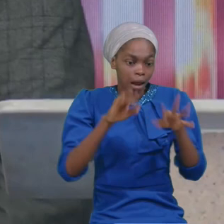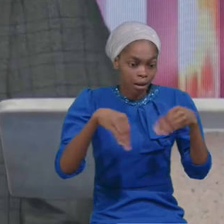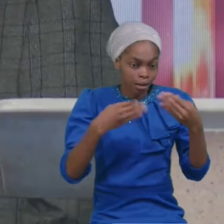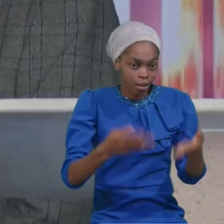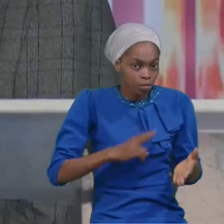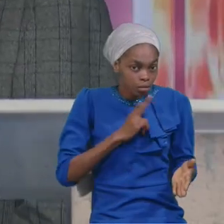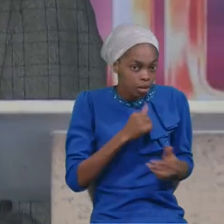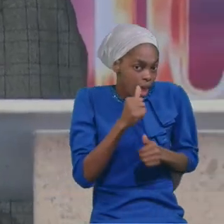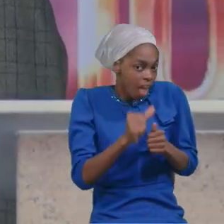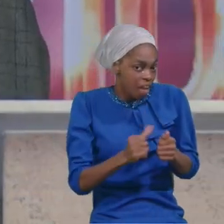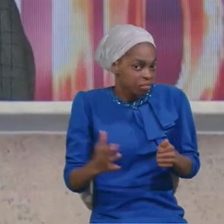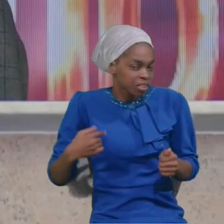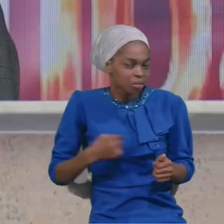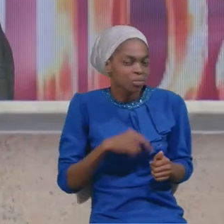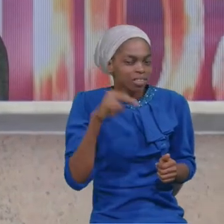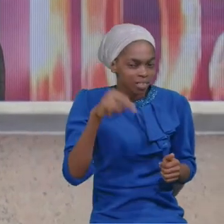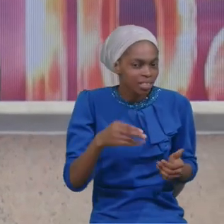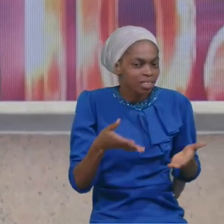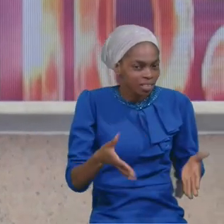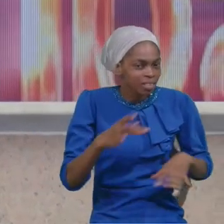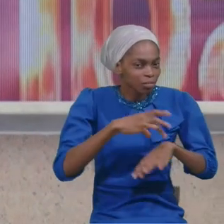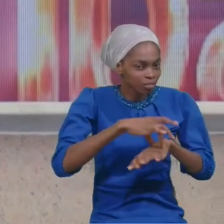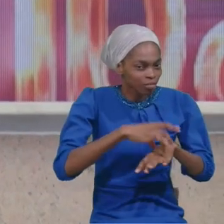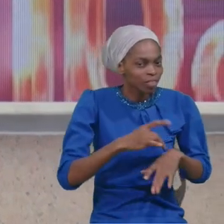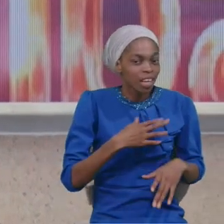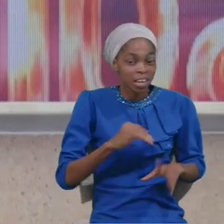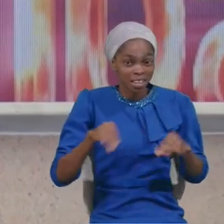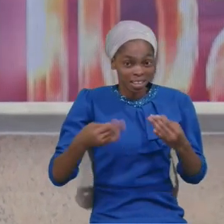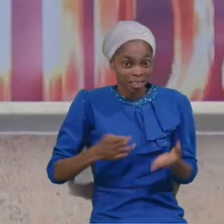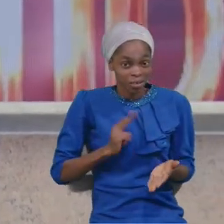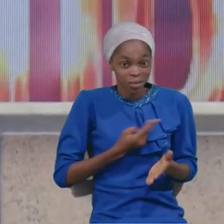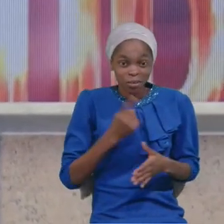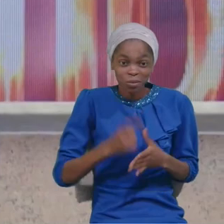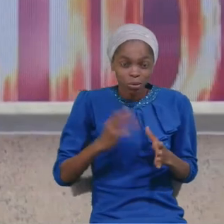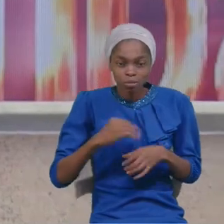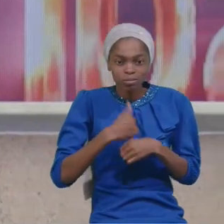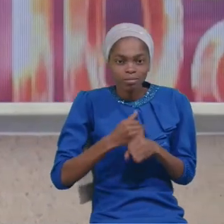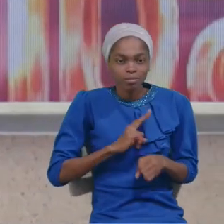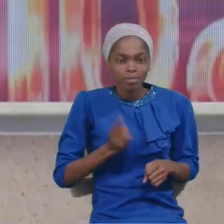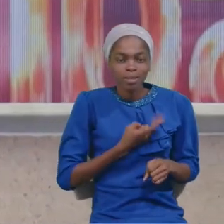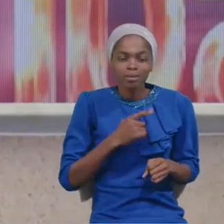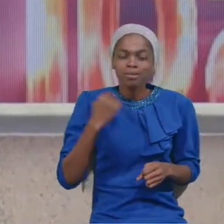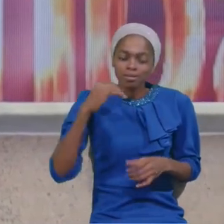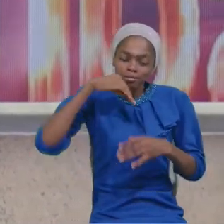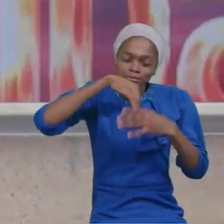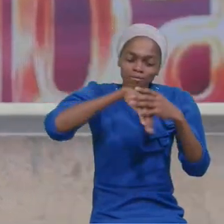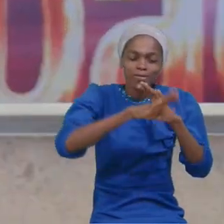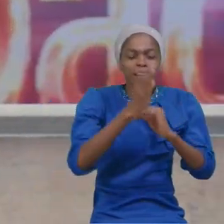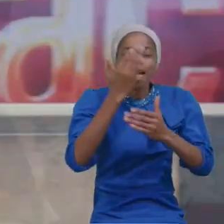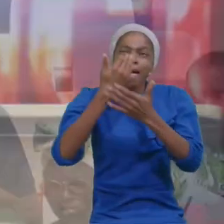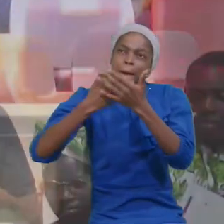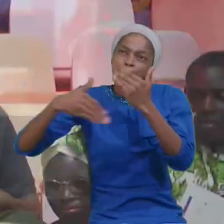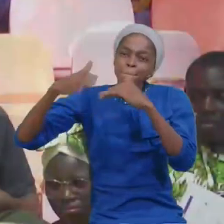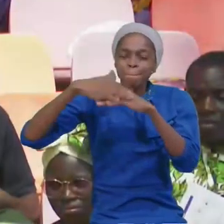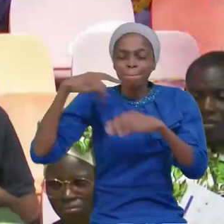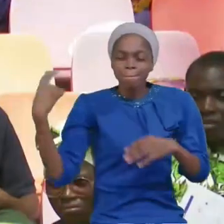enter eternal, everlasting joy and happiness. And he gives us as a gift what will make